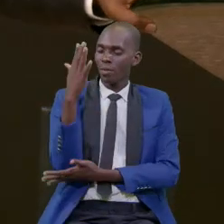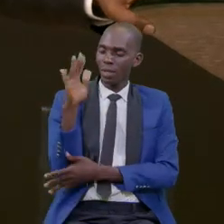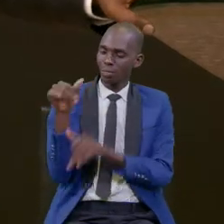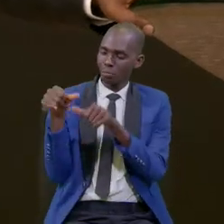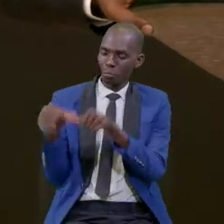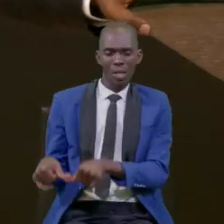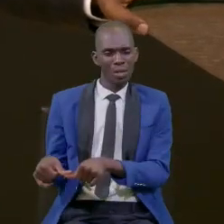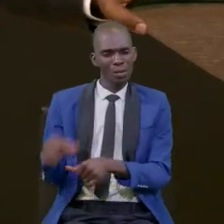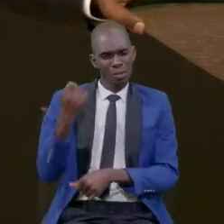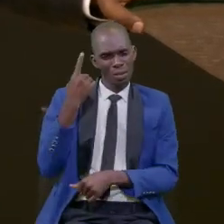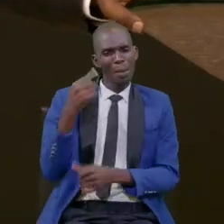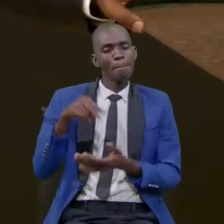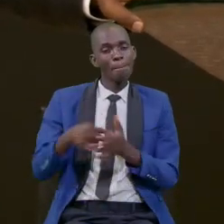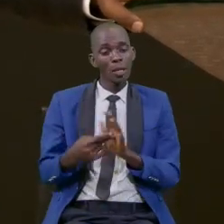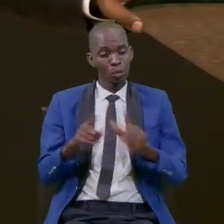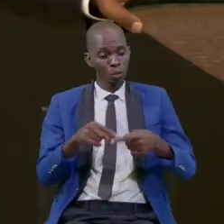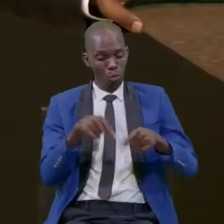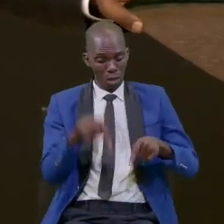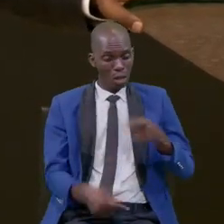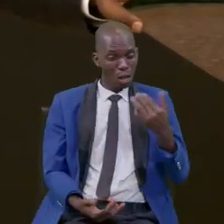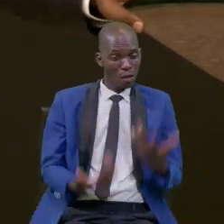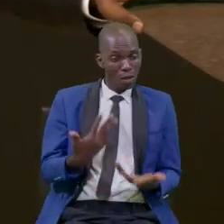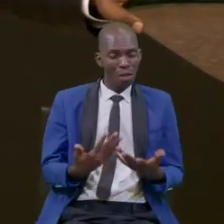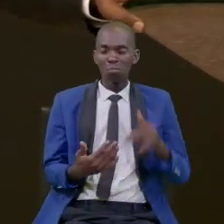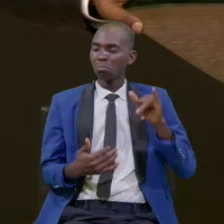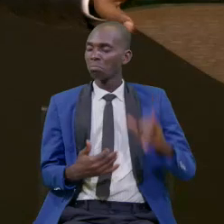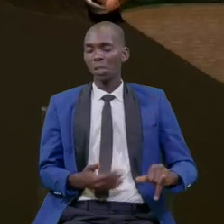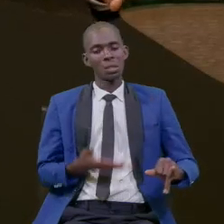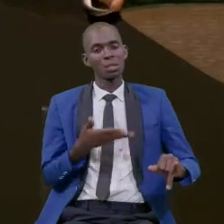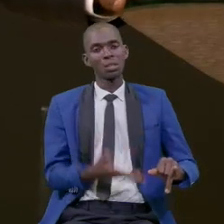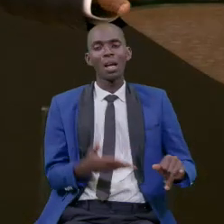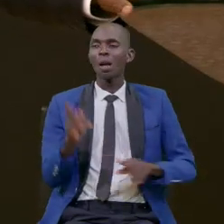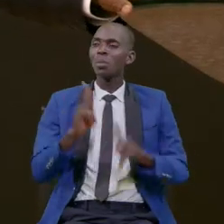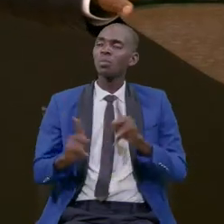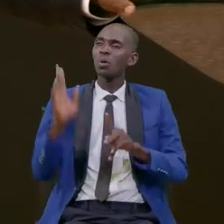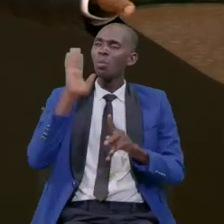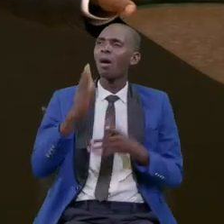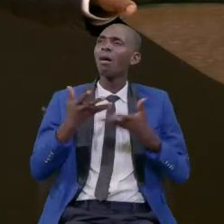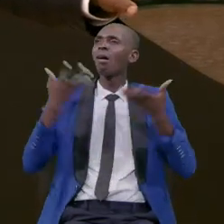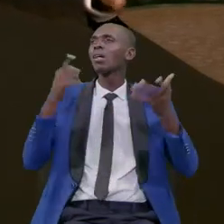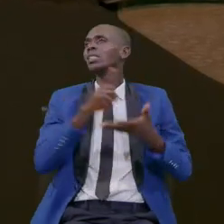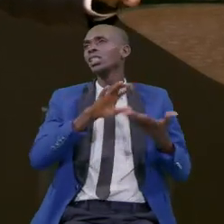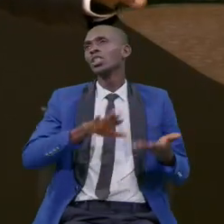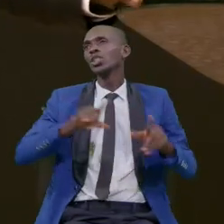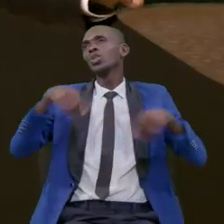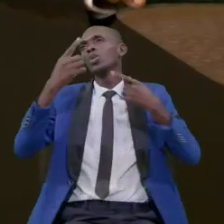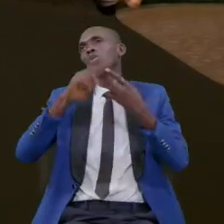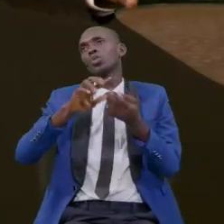in the church, all may be saying, is gone to glory, not with a